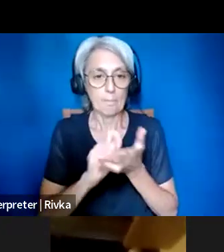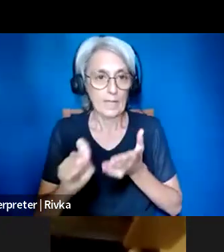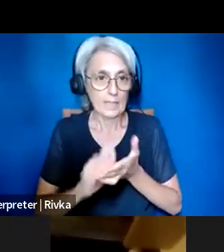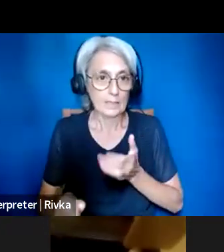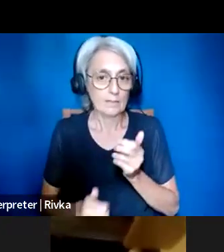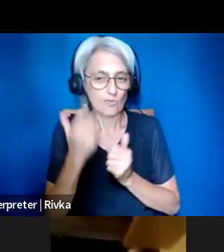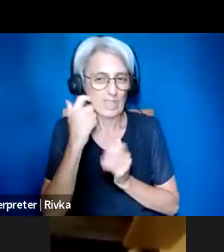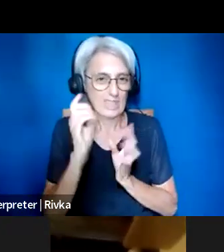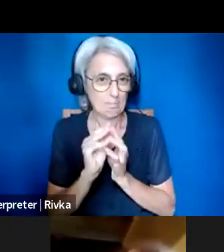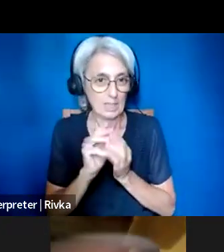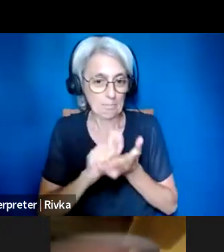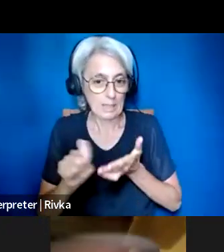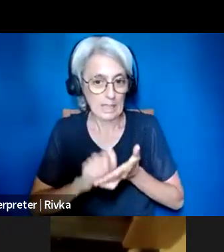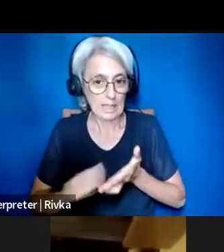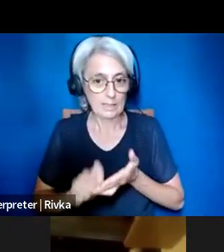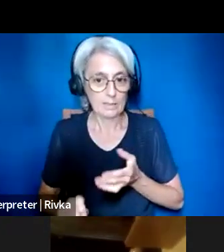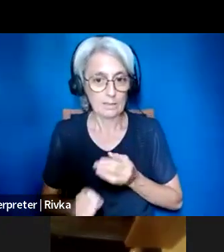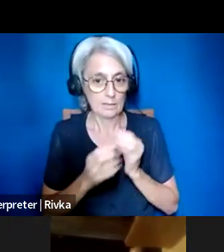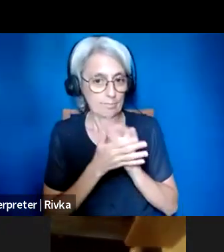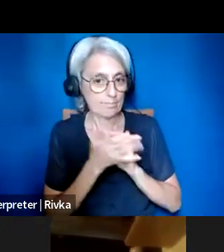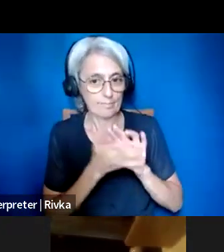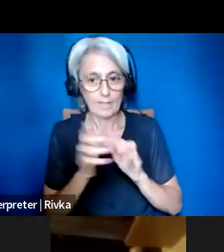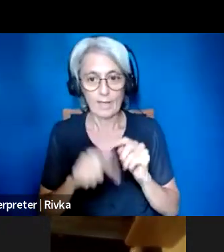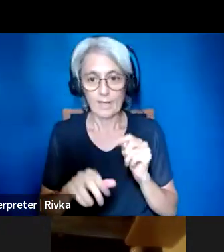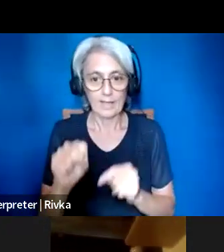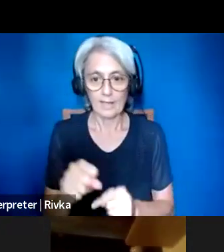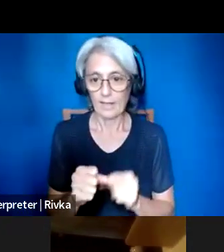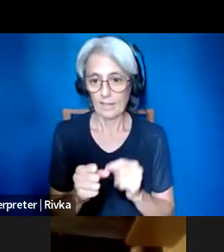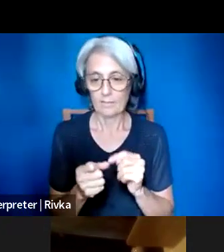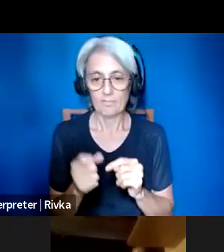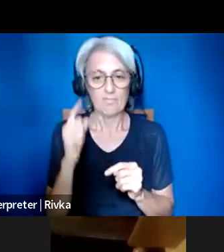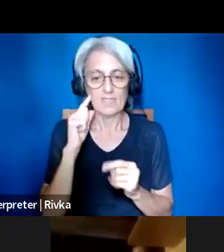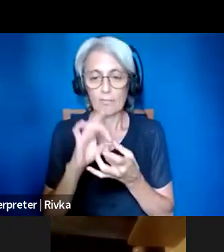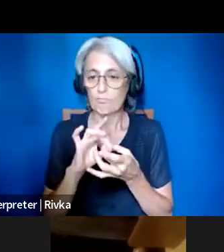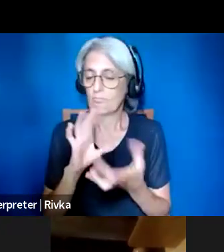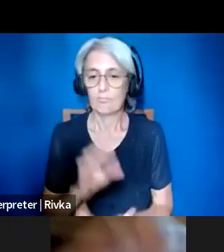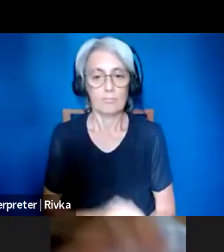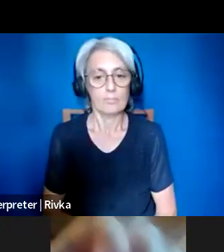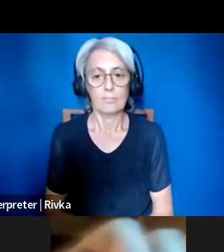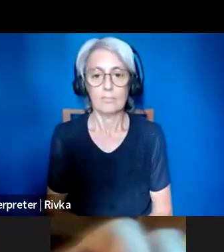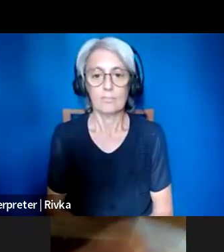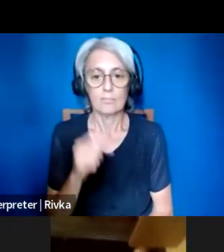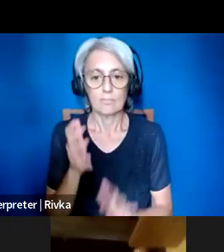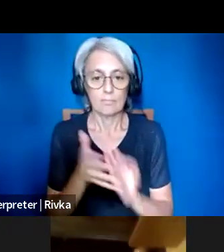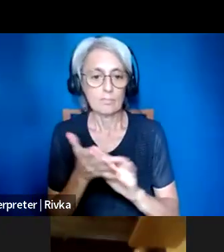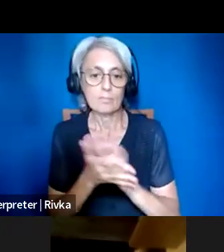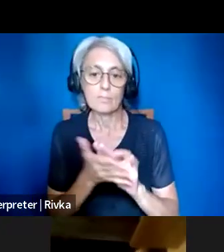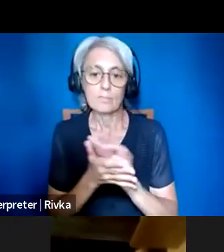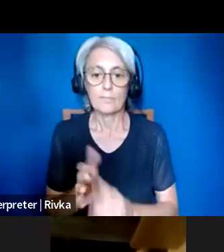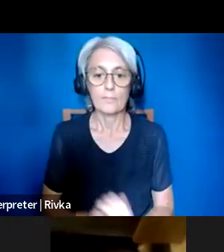meeting? Mr. Rousey, I make a motion to adopt the minutes from our last meeting. Thank you.